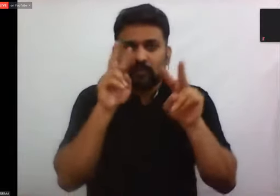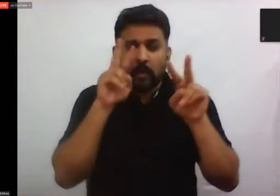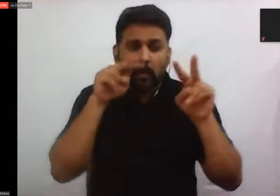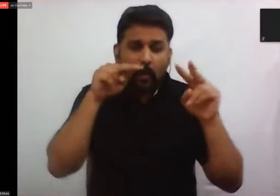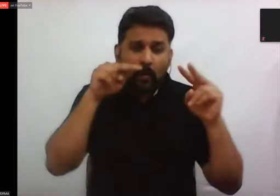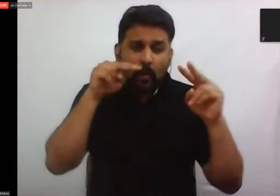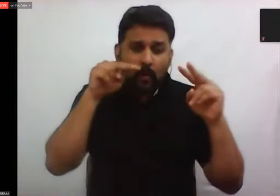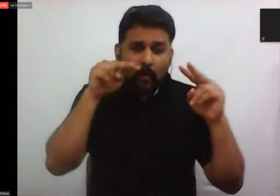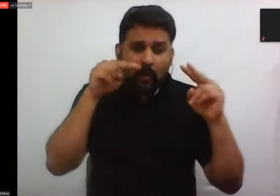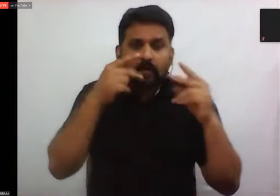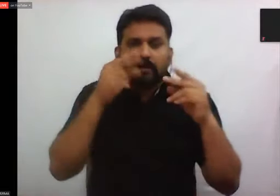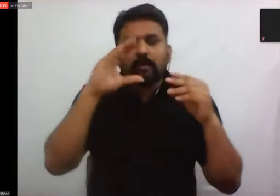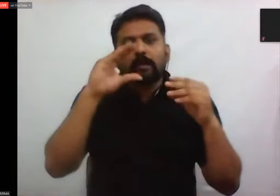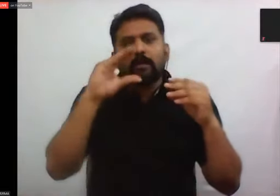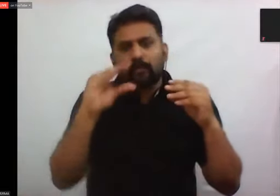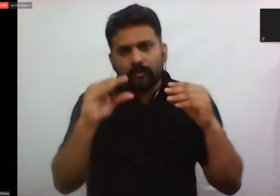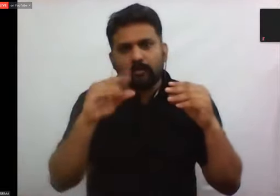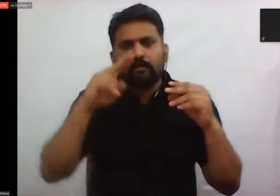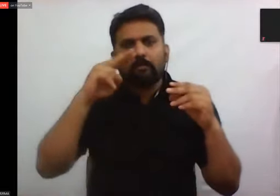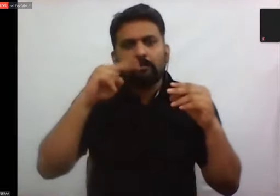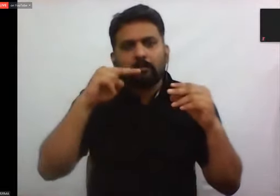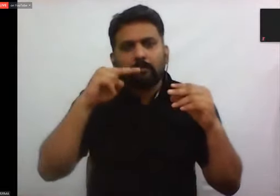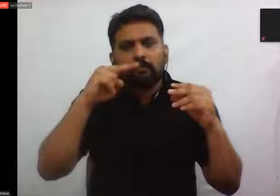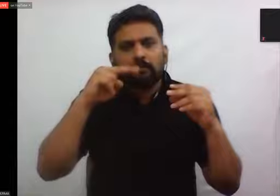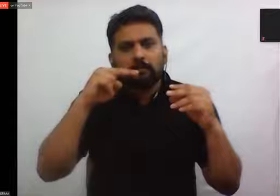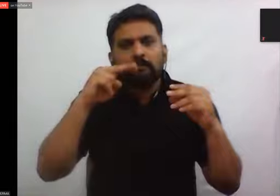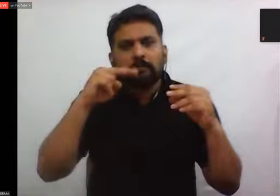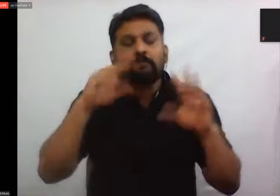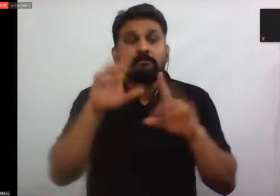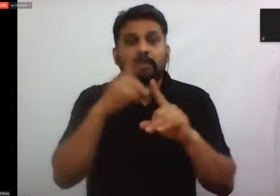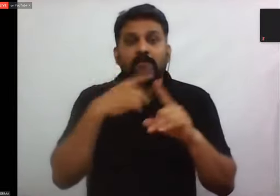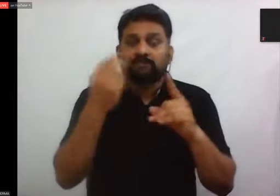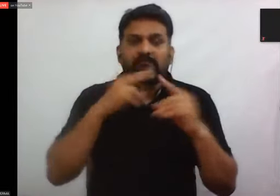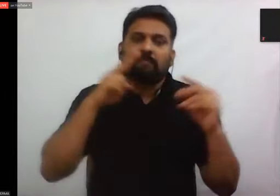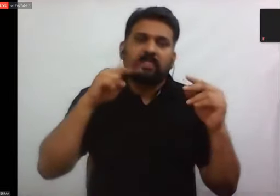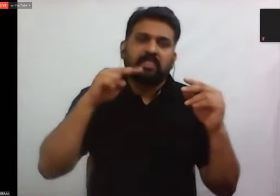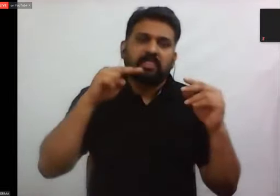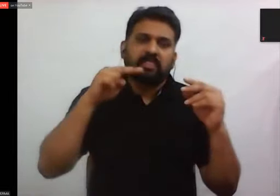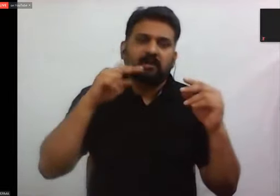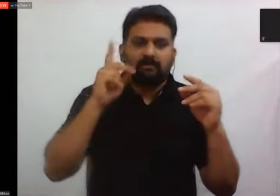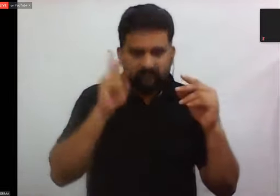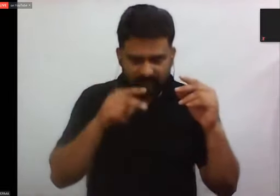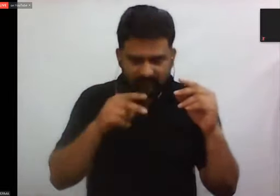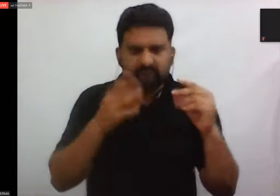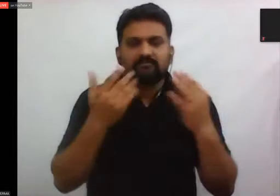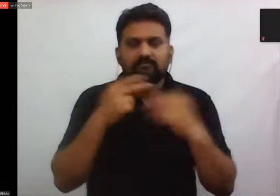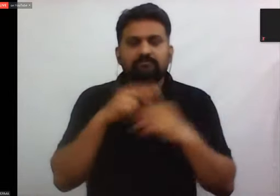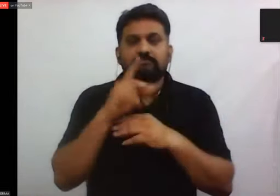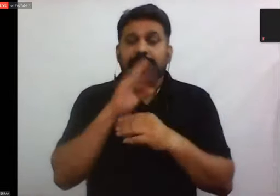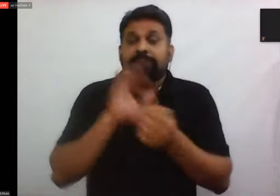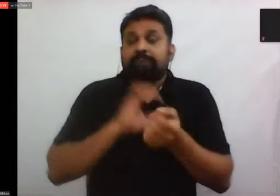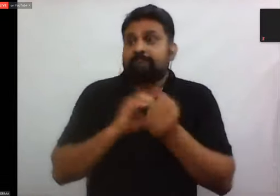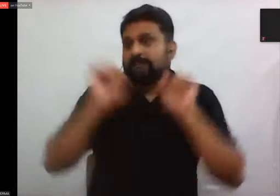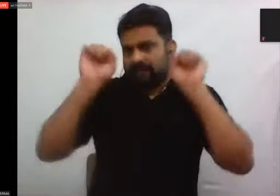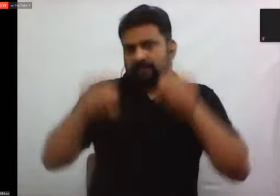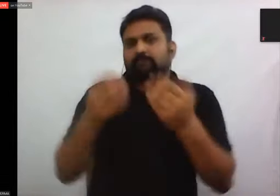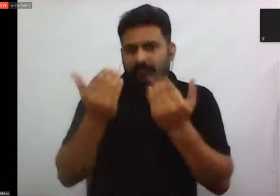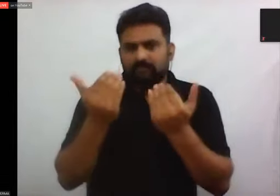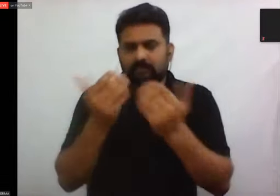is reduced. But for some children, it still persists. So there, medically, yes, it can be